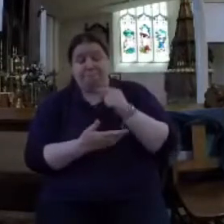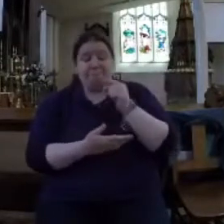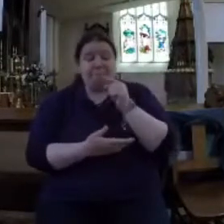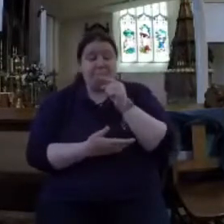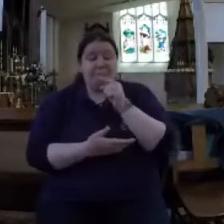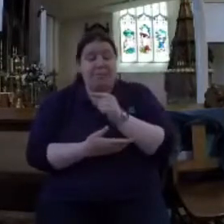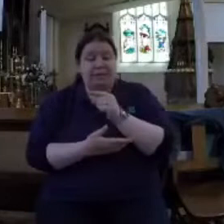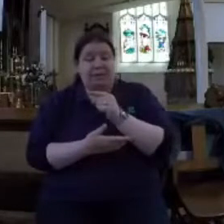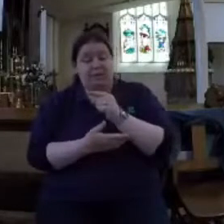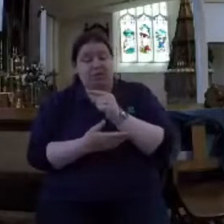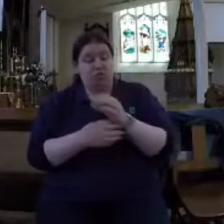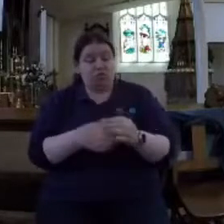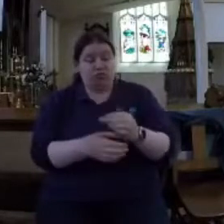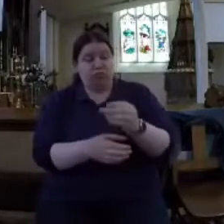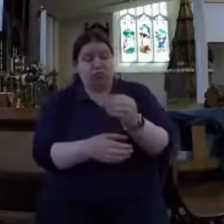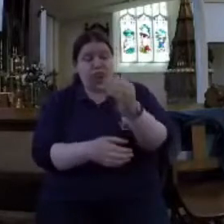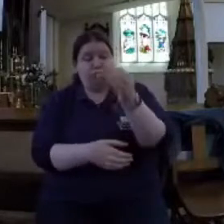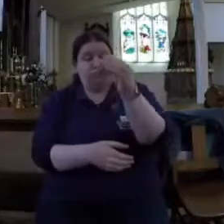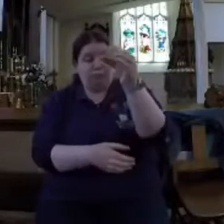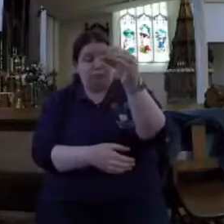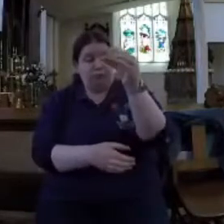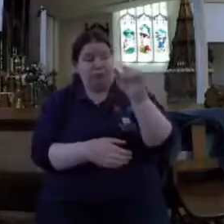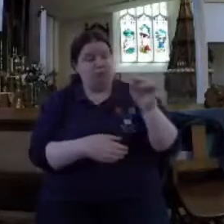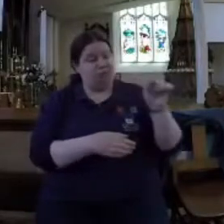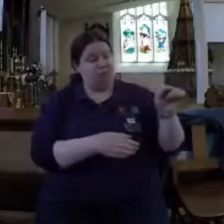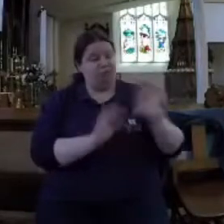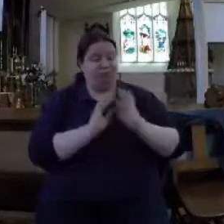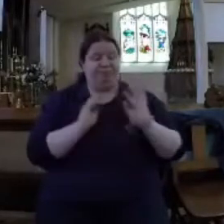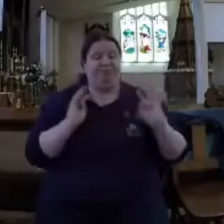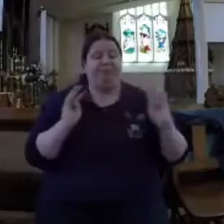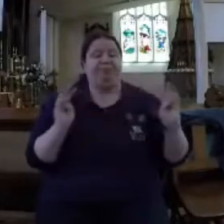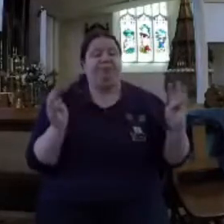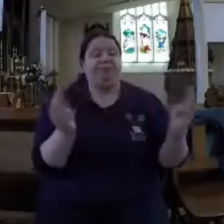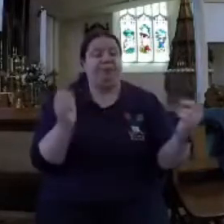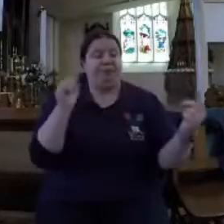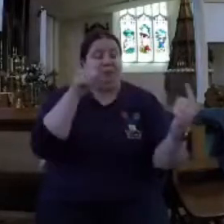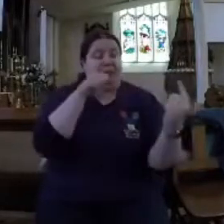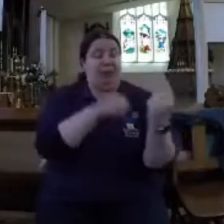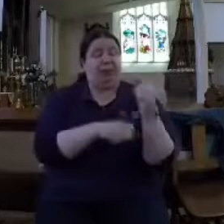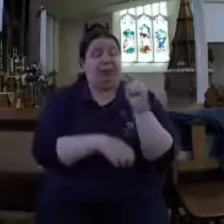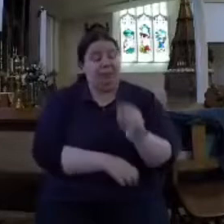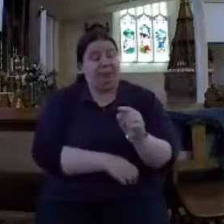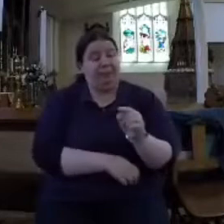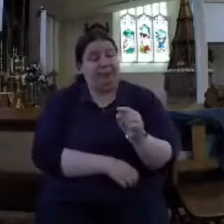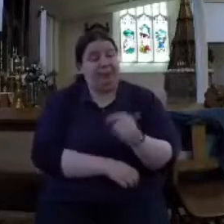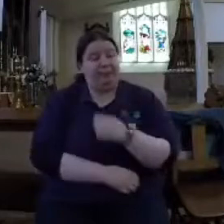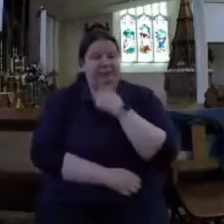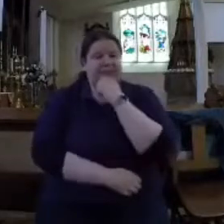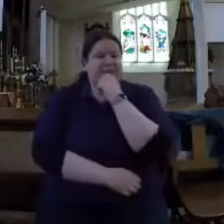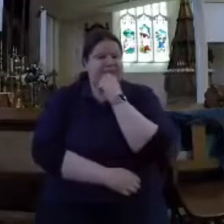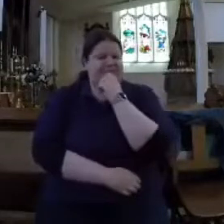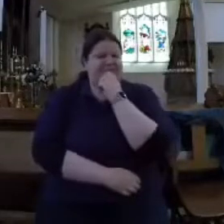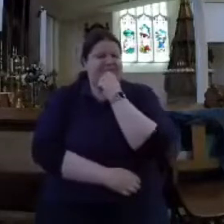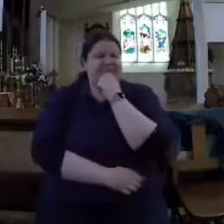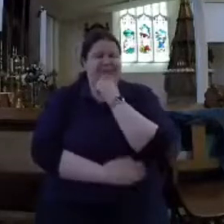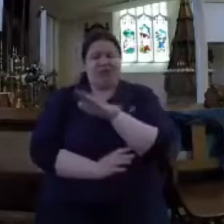Joseph's sheaf of grain stood up while his brother's sheaves of grain bowed down to his.